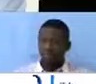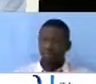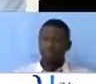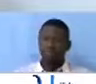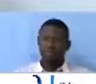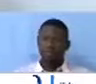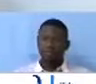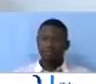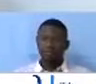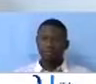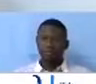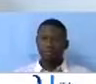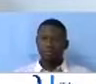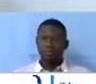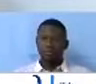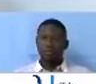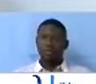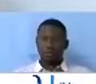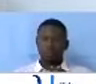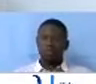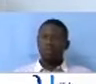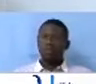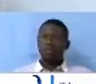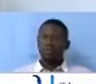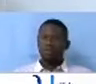he's going to take care of Mr. Tombong.